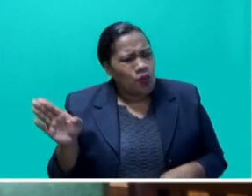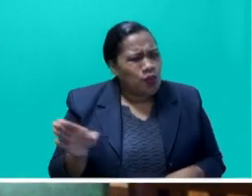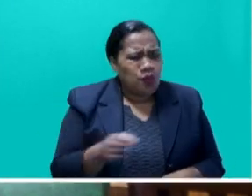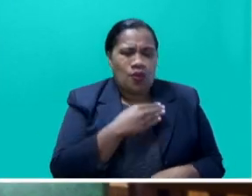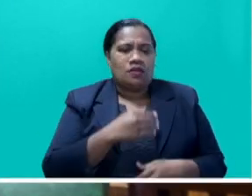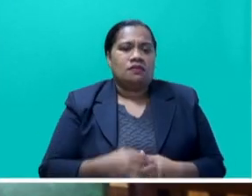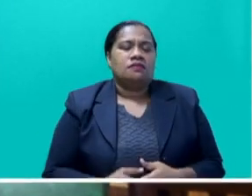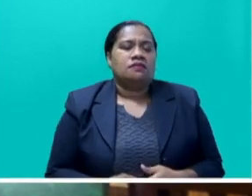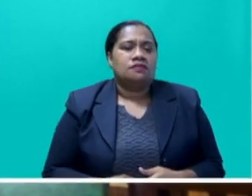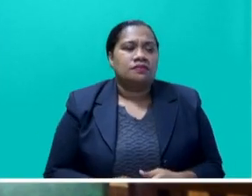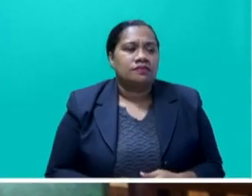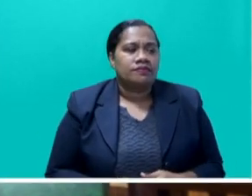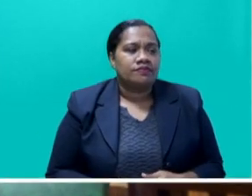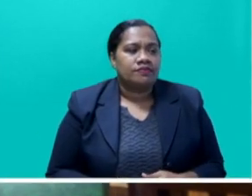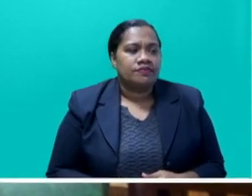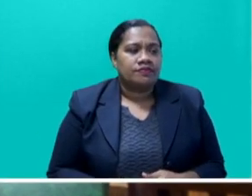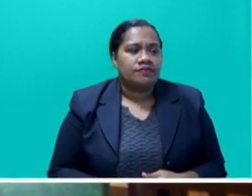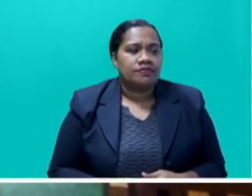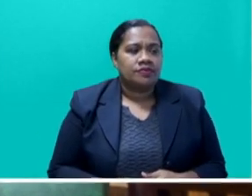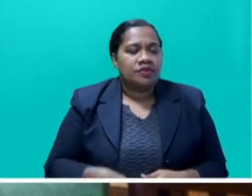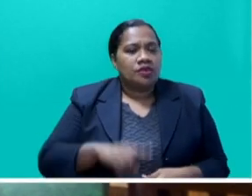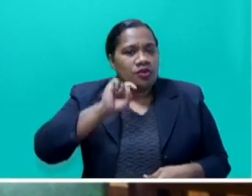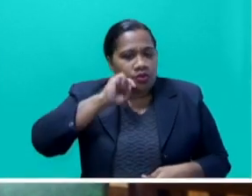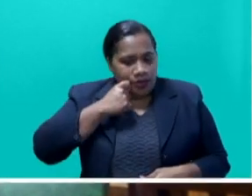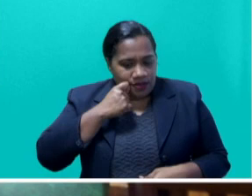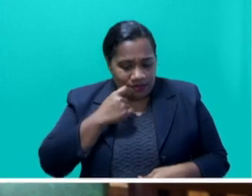a post-COVID prosperity.